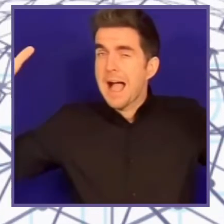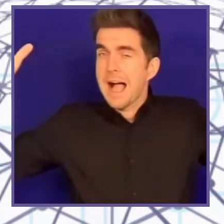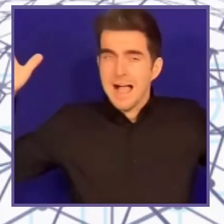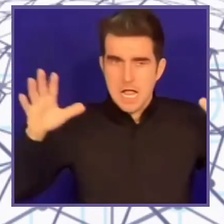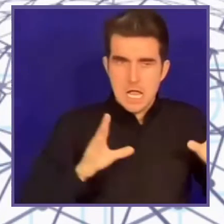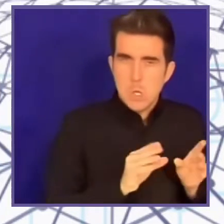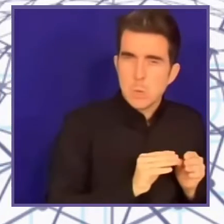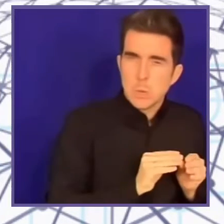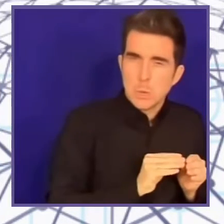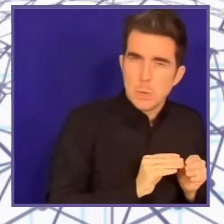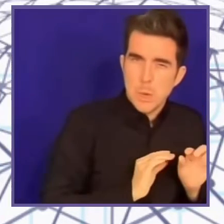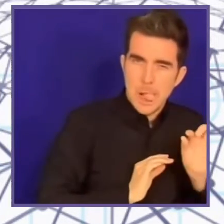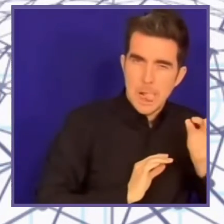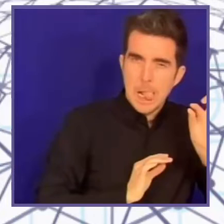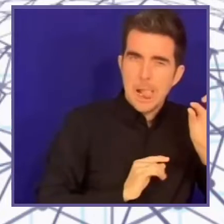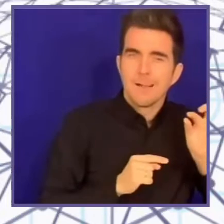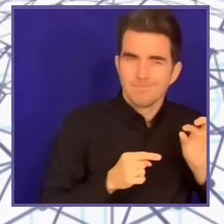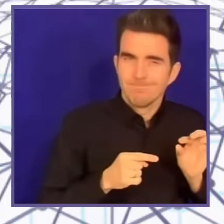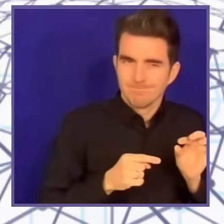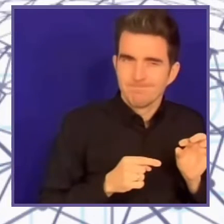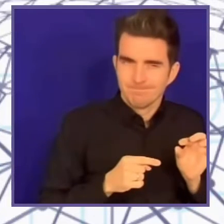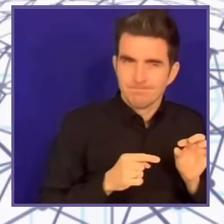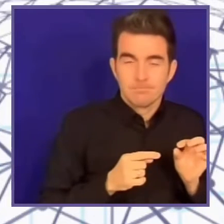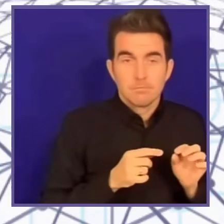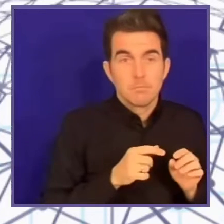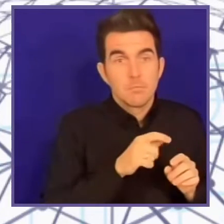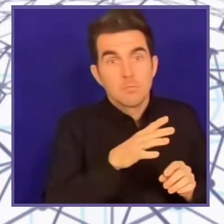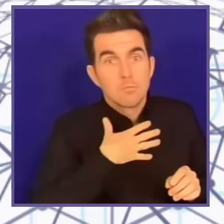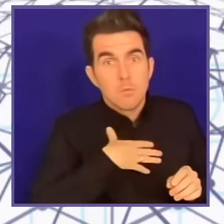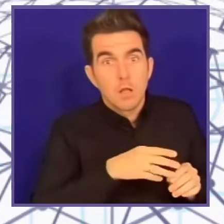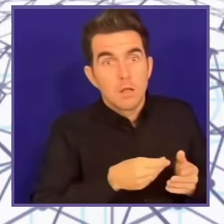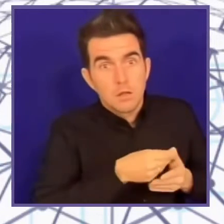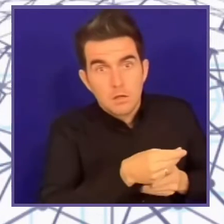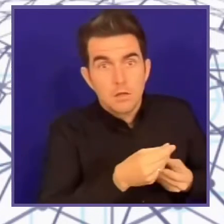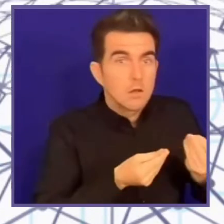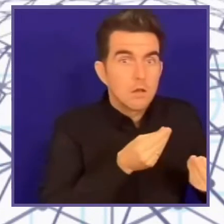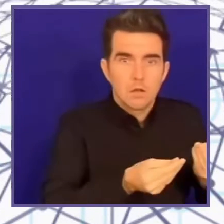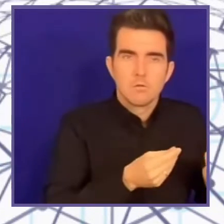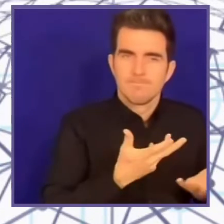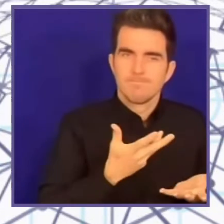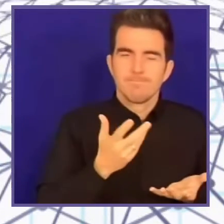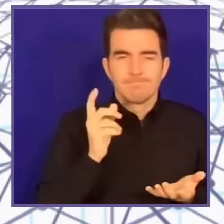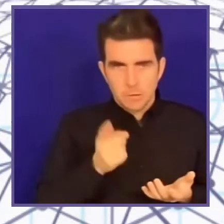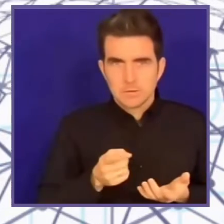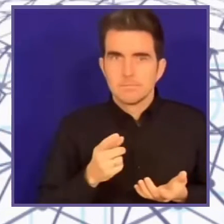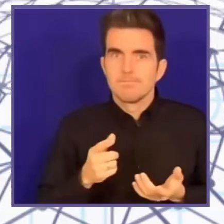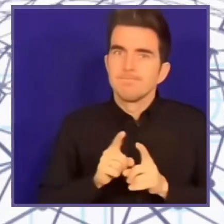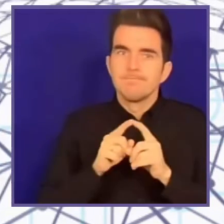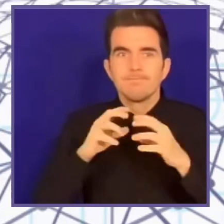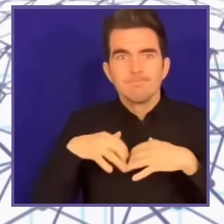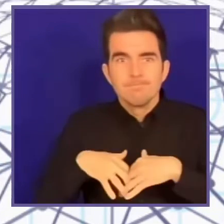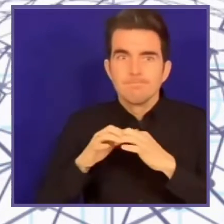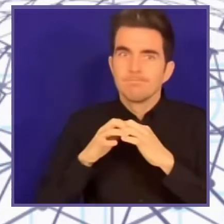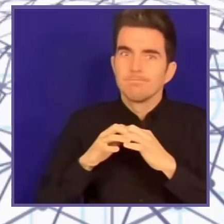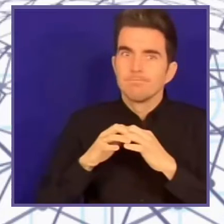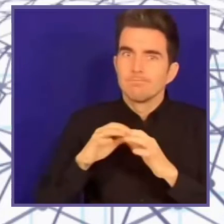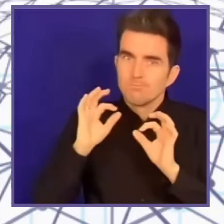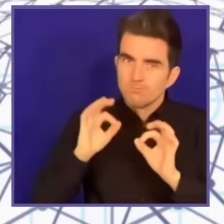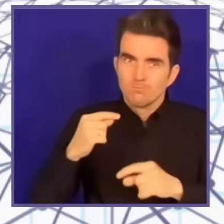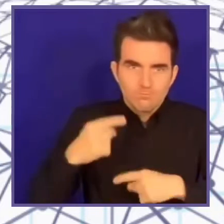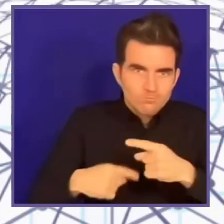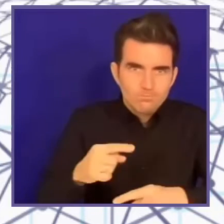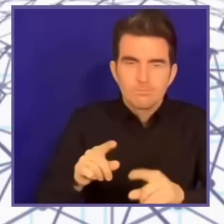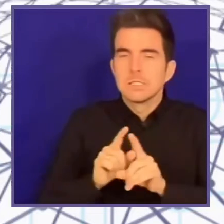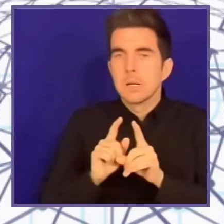need some tweaks for local contexts, but if you have a good functional device, we're all human beings.